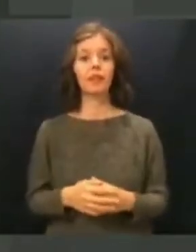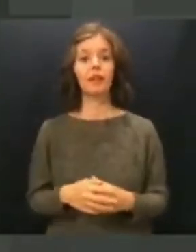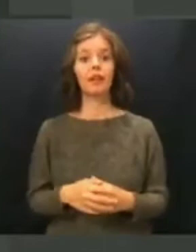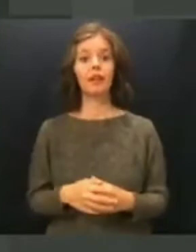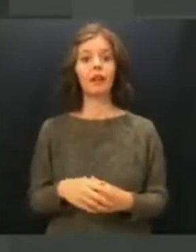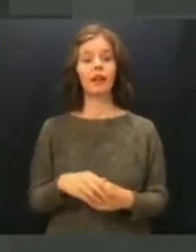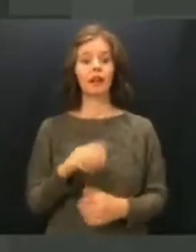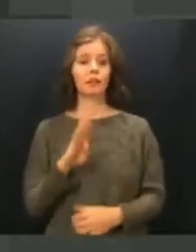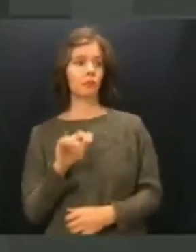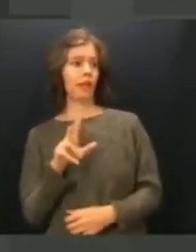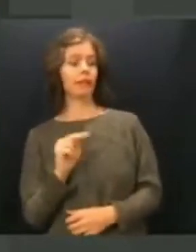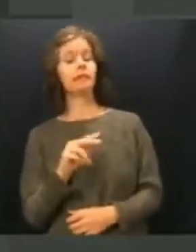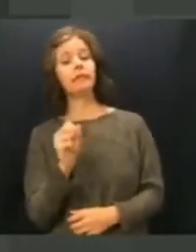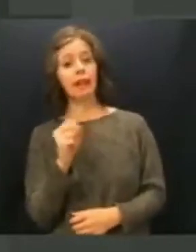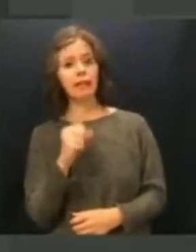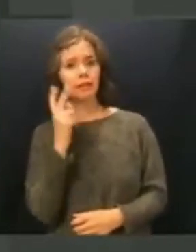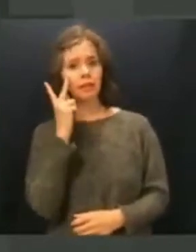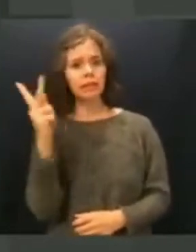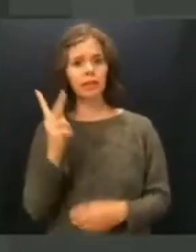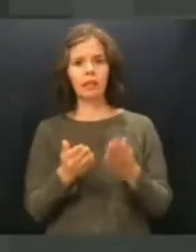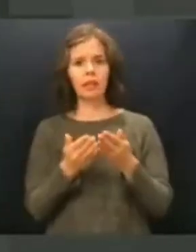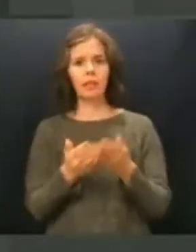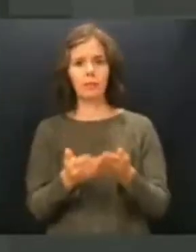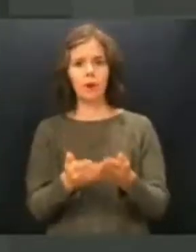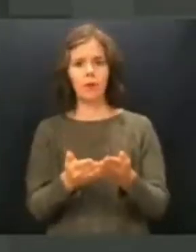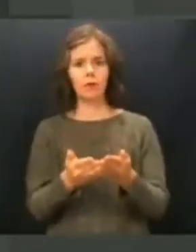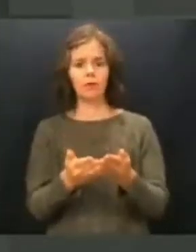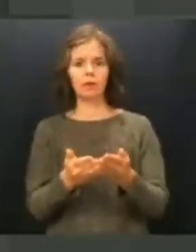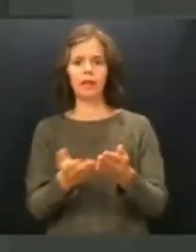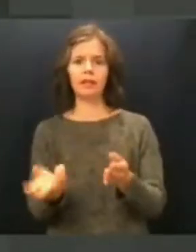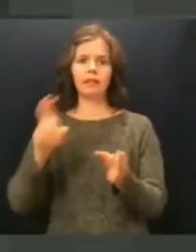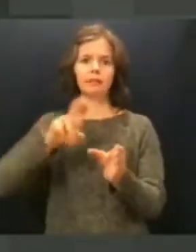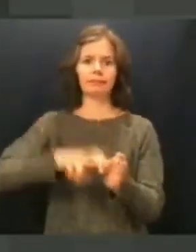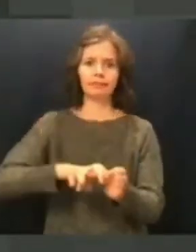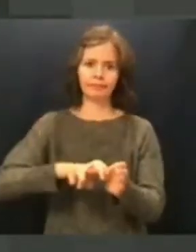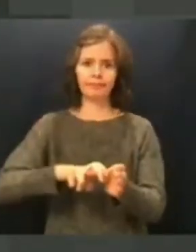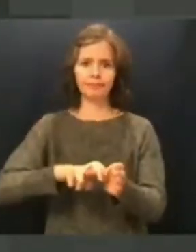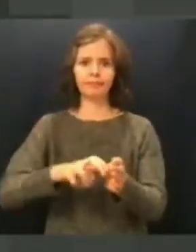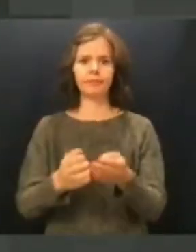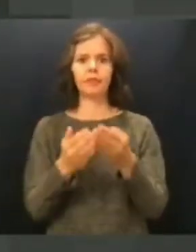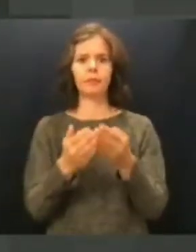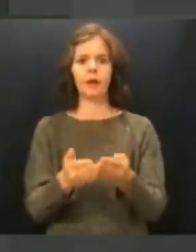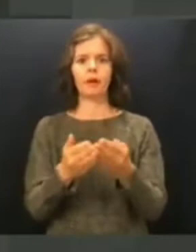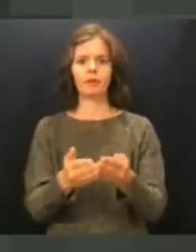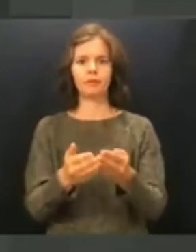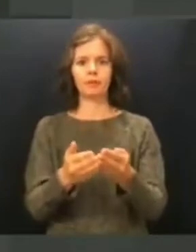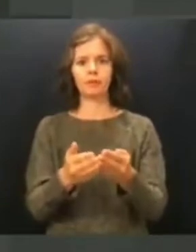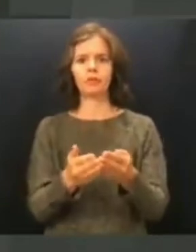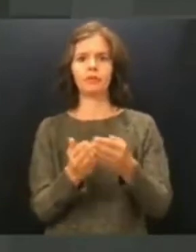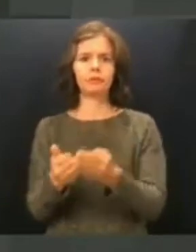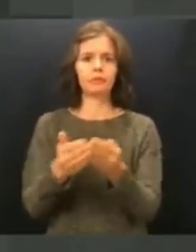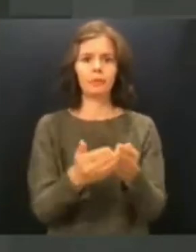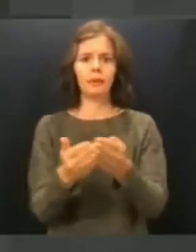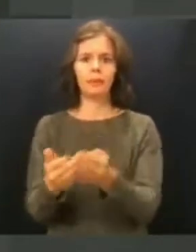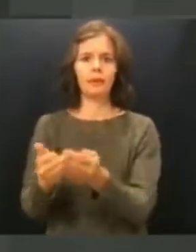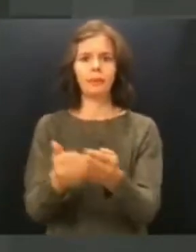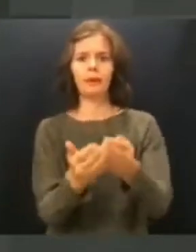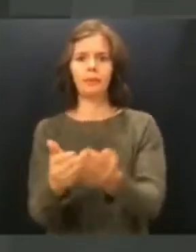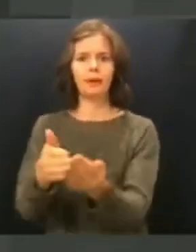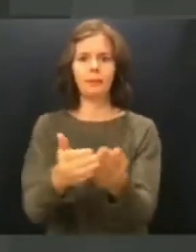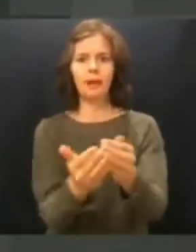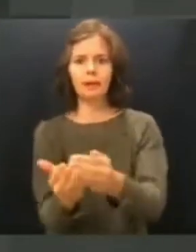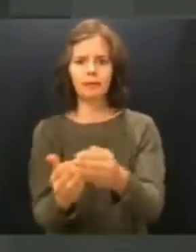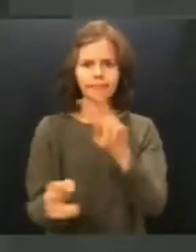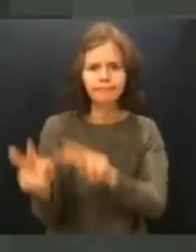actually use a raft. Mm-hmm. And that is just such an exciting opportunity to be able to traverse the caves in a very different way than you